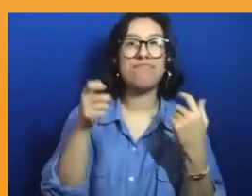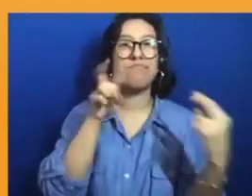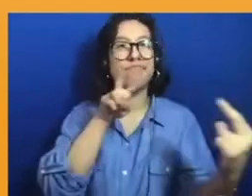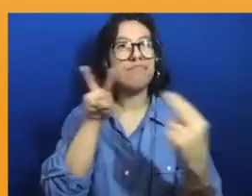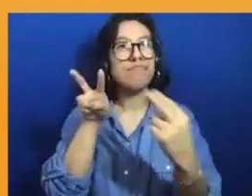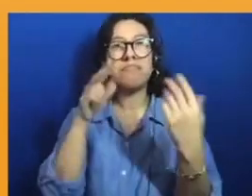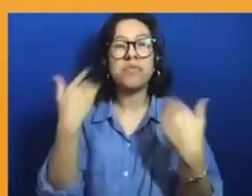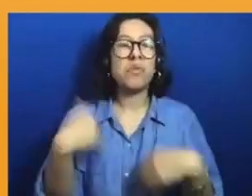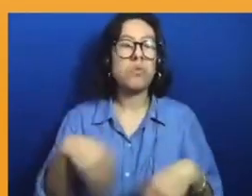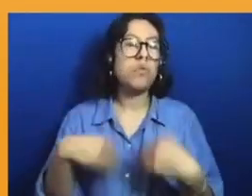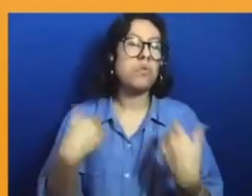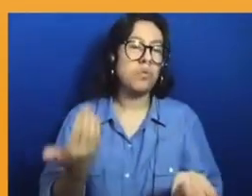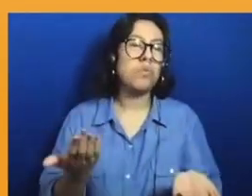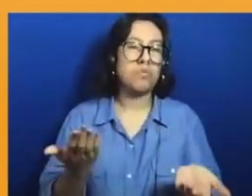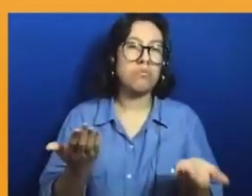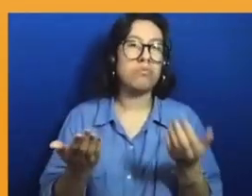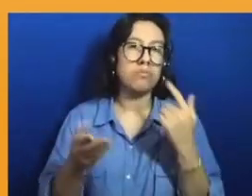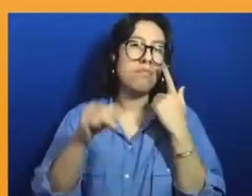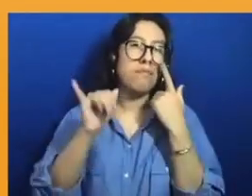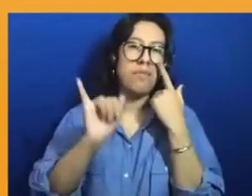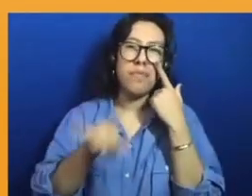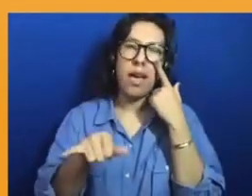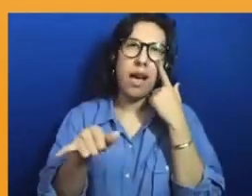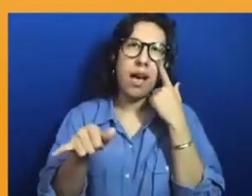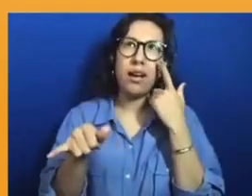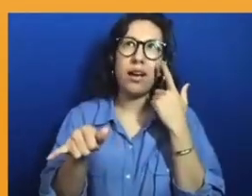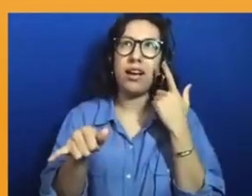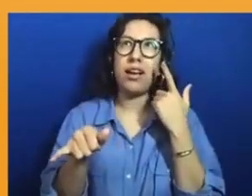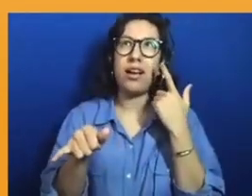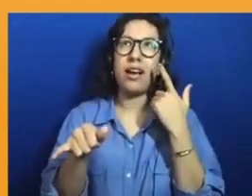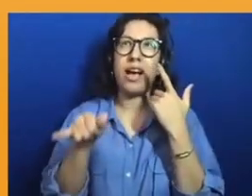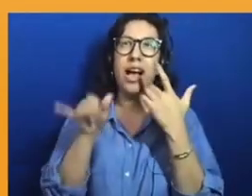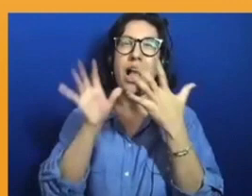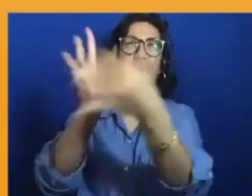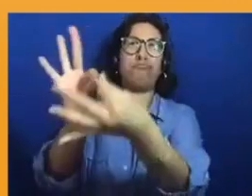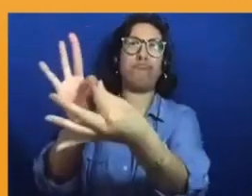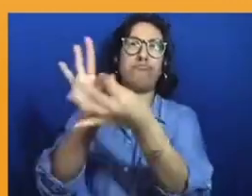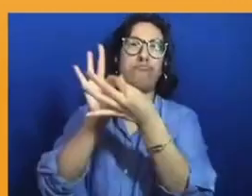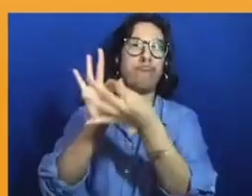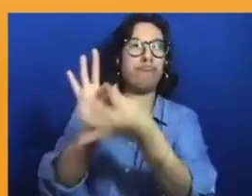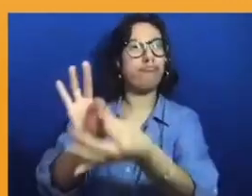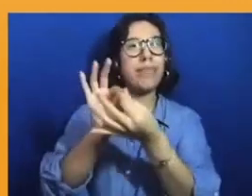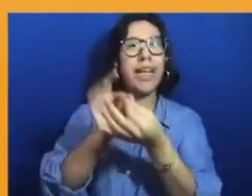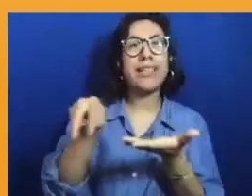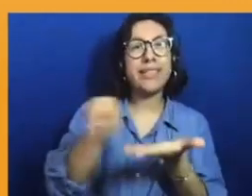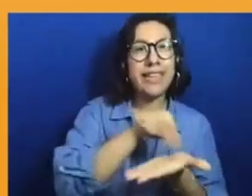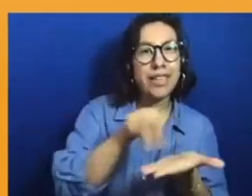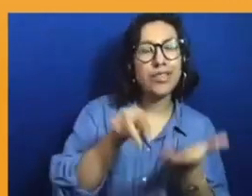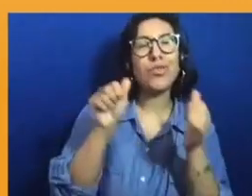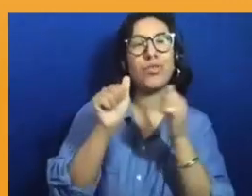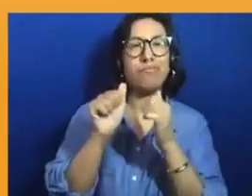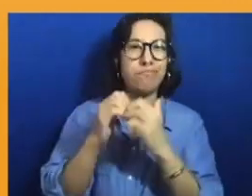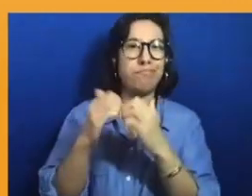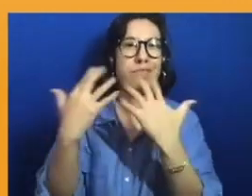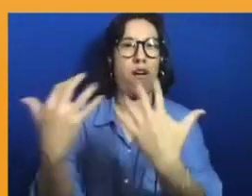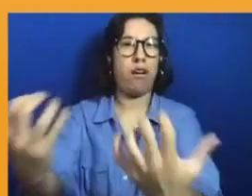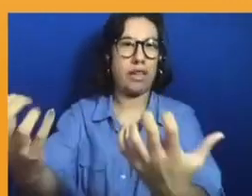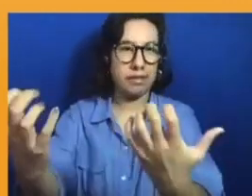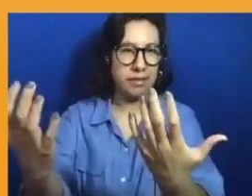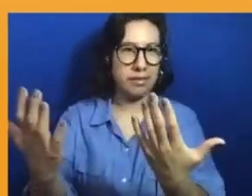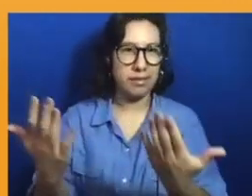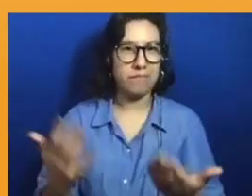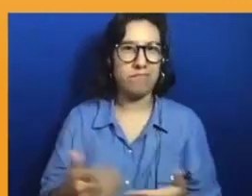it really is that, you know, intertwined experience of dancer versus audience. And to be able